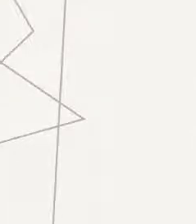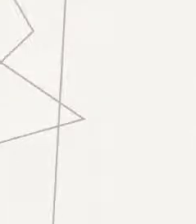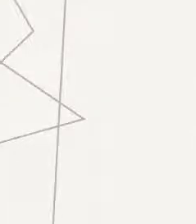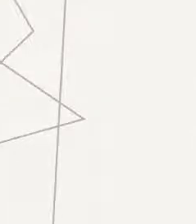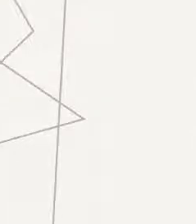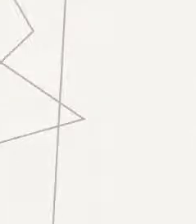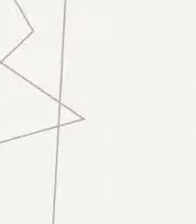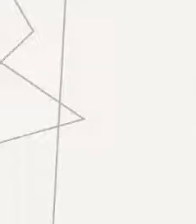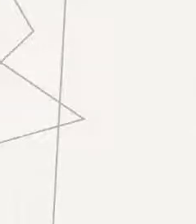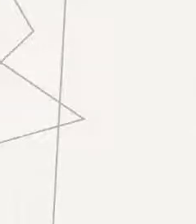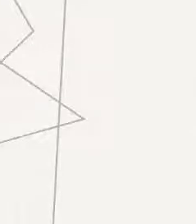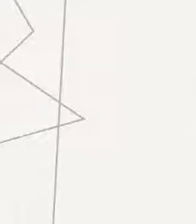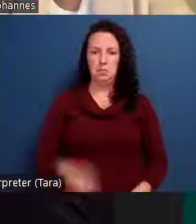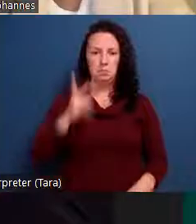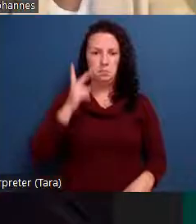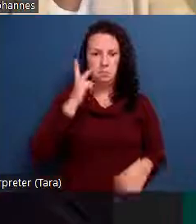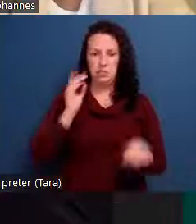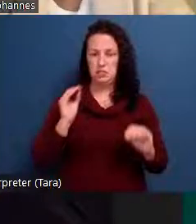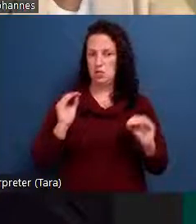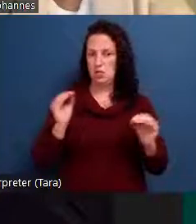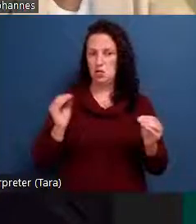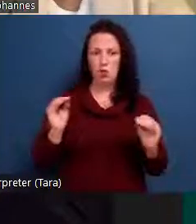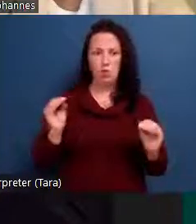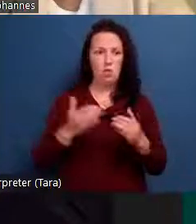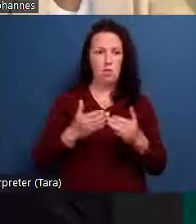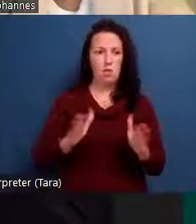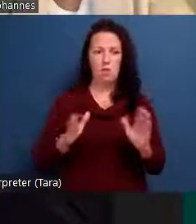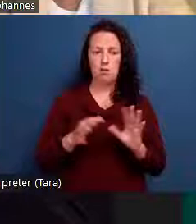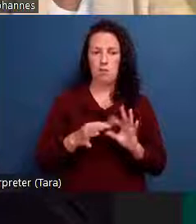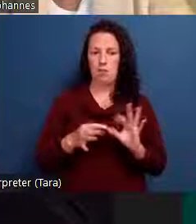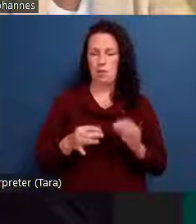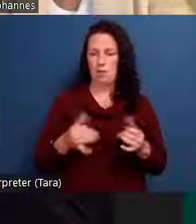I currently do not see anyone raising their hand at this time.